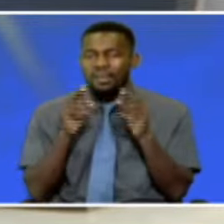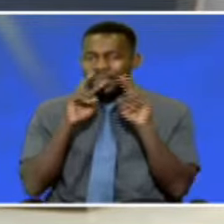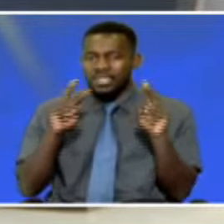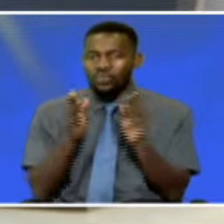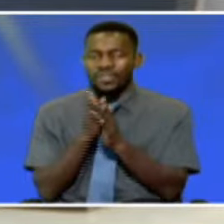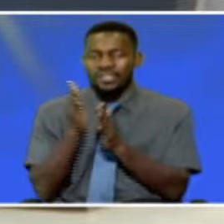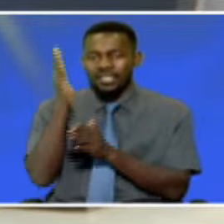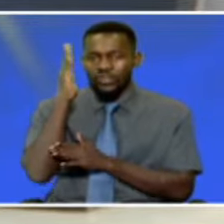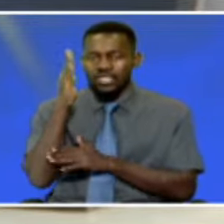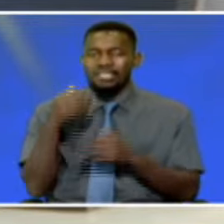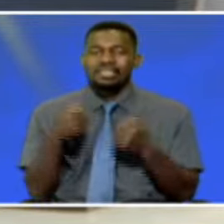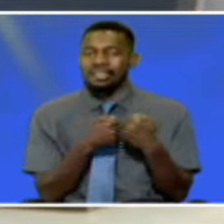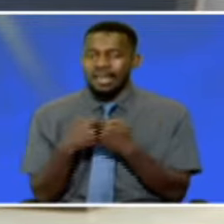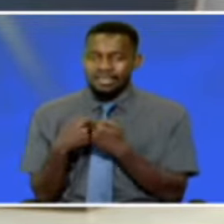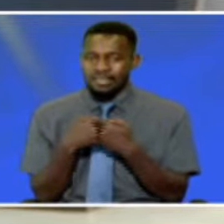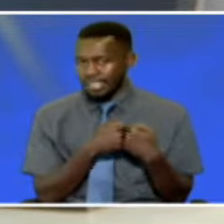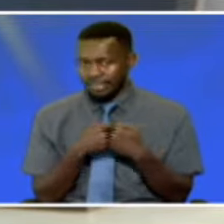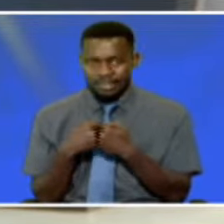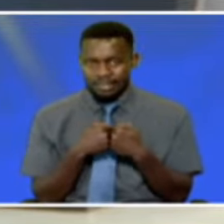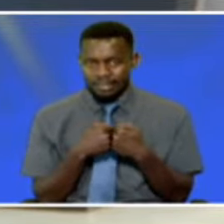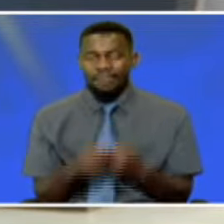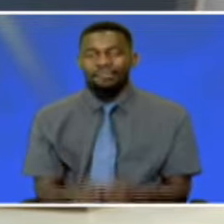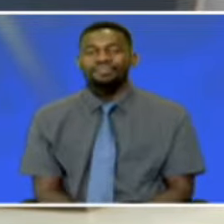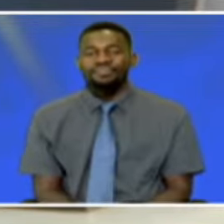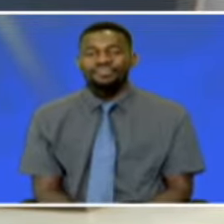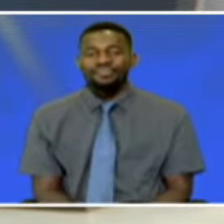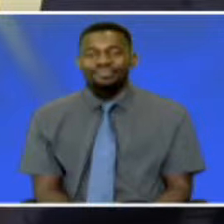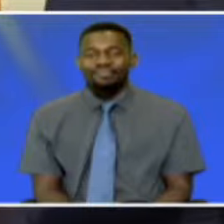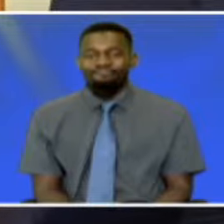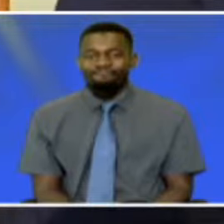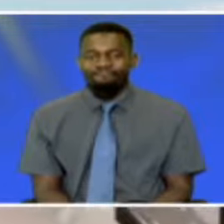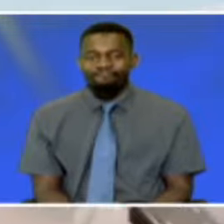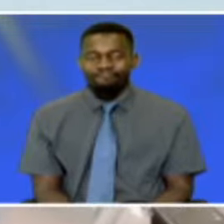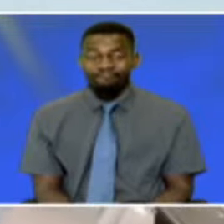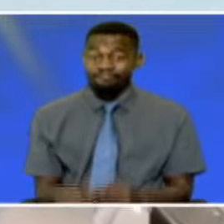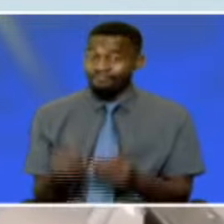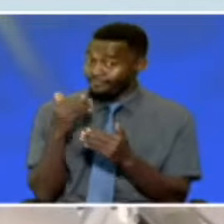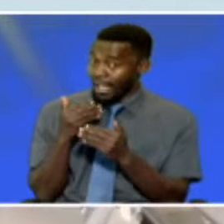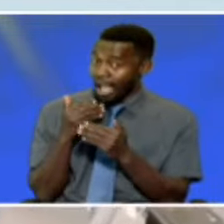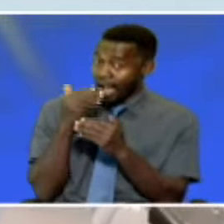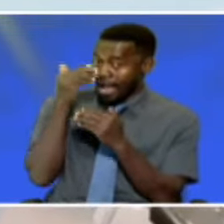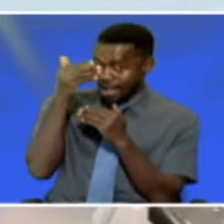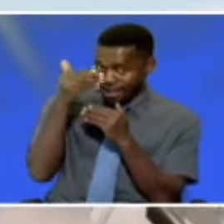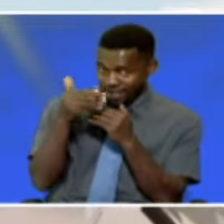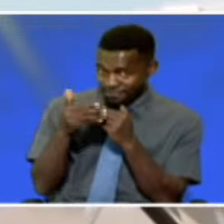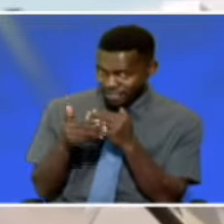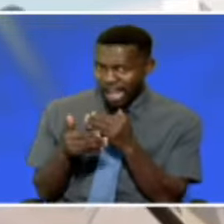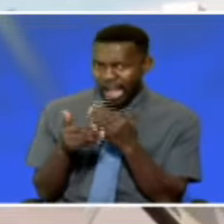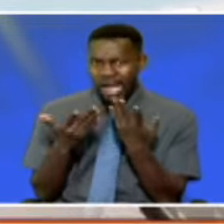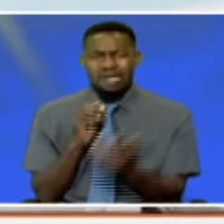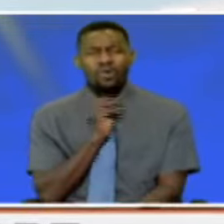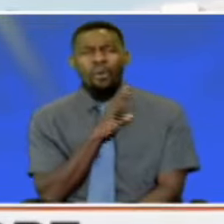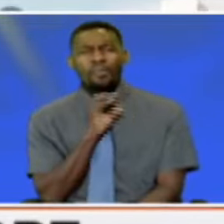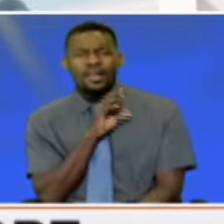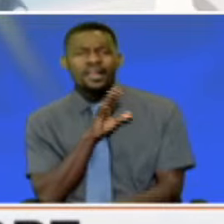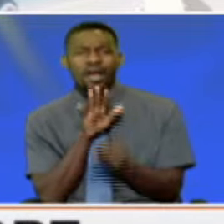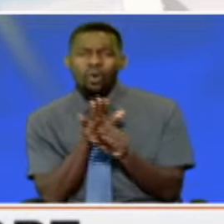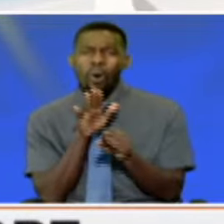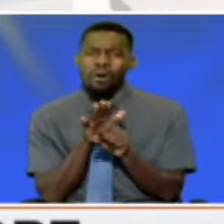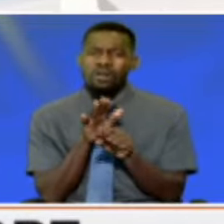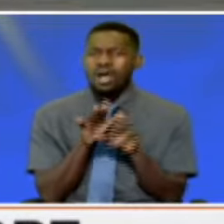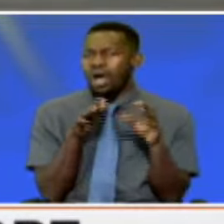challenges. Here's Grace Nganga with that detailed report. After an uproar over how much President William Ruto